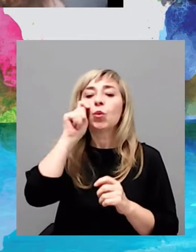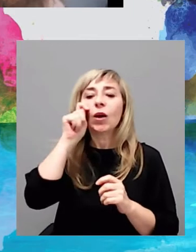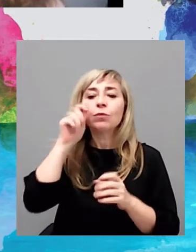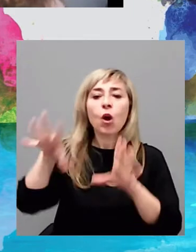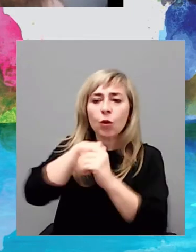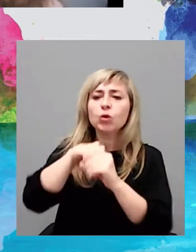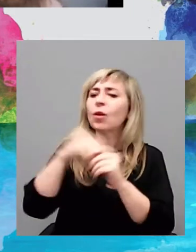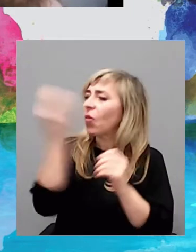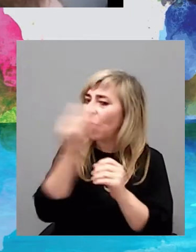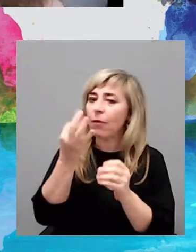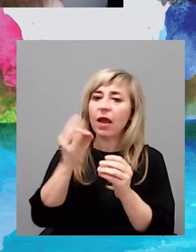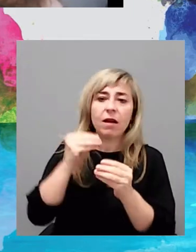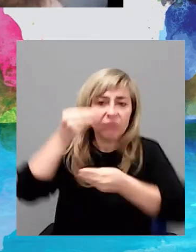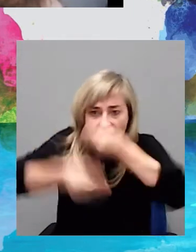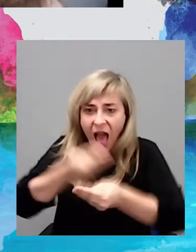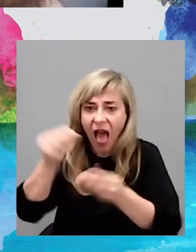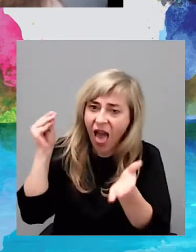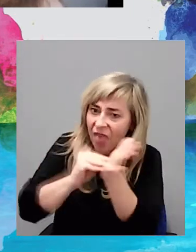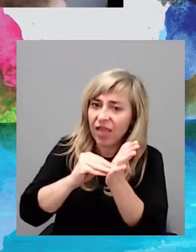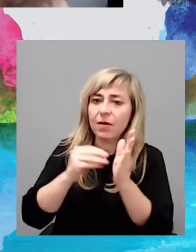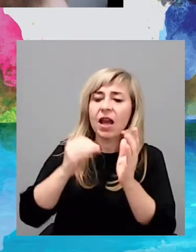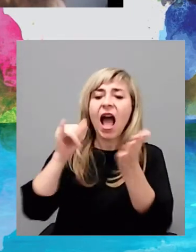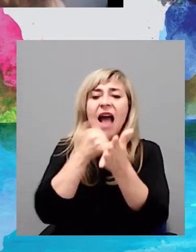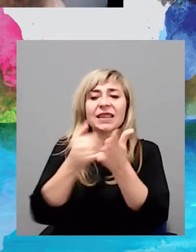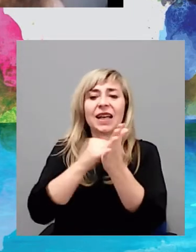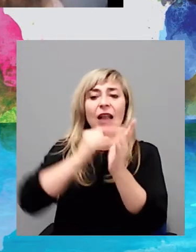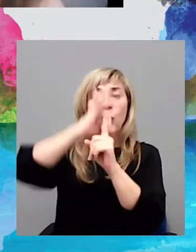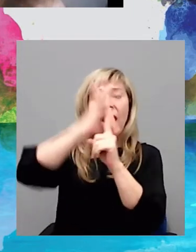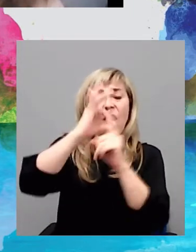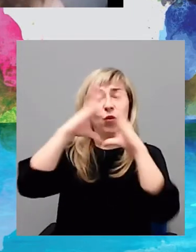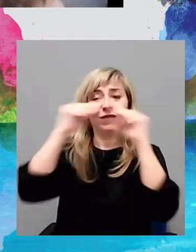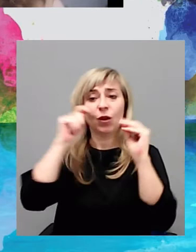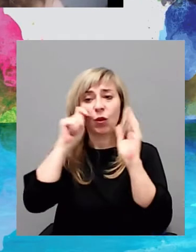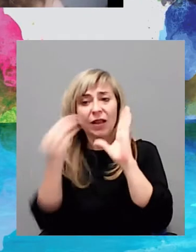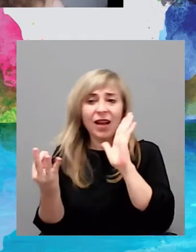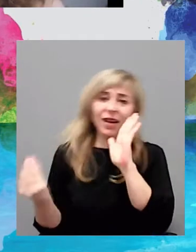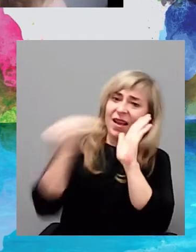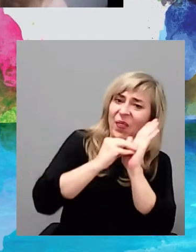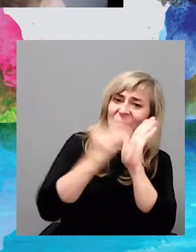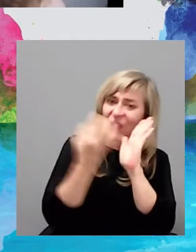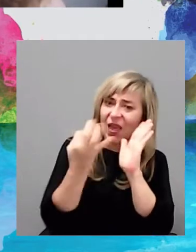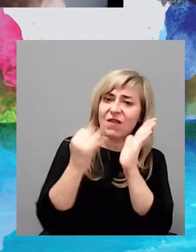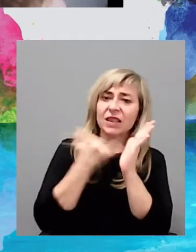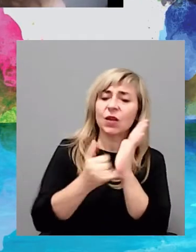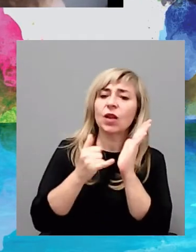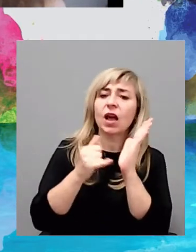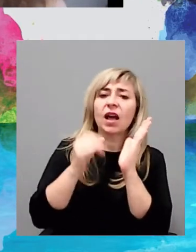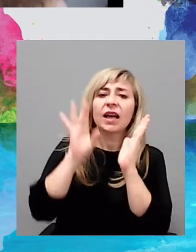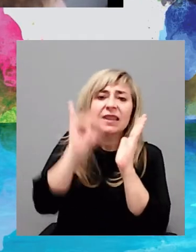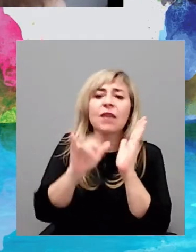inclusive tourism or this course in our curriculum?